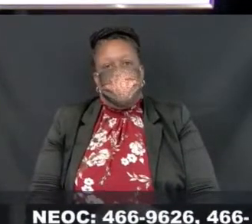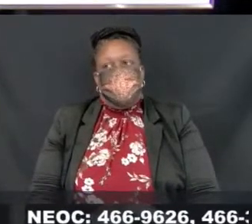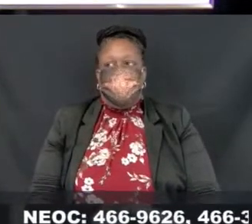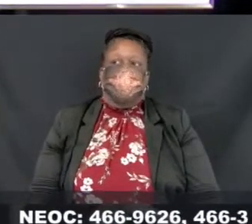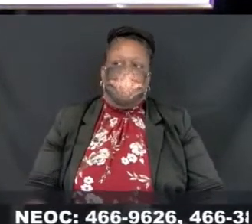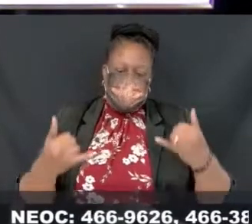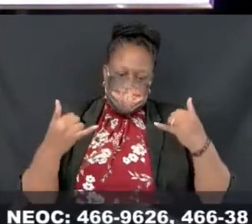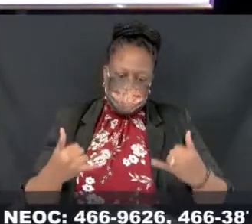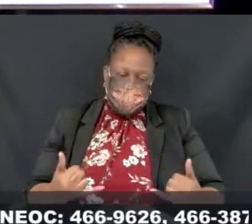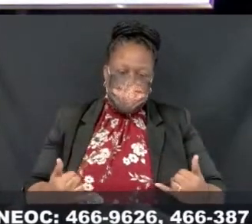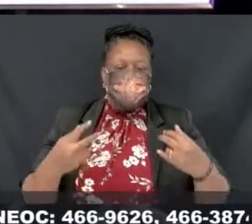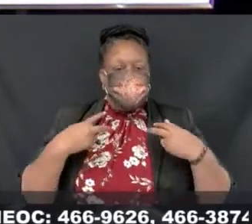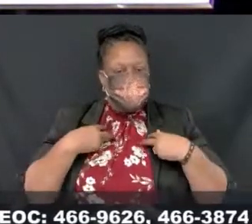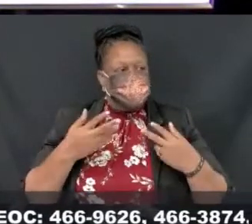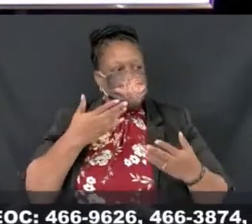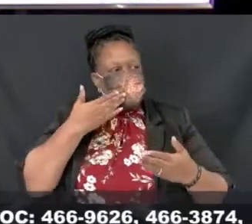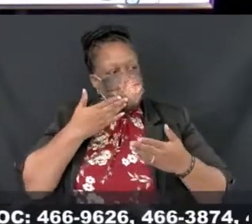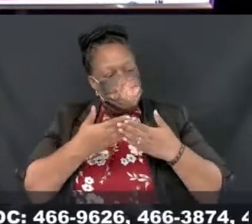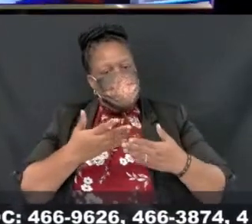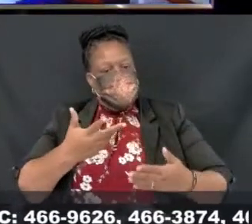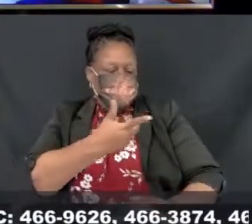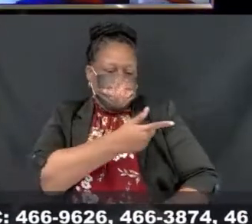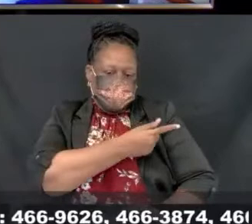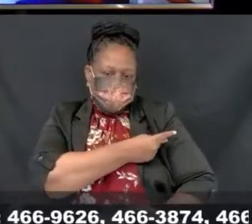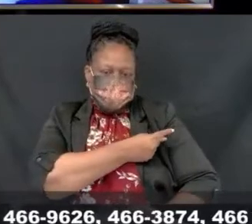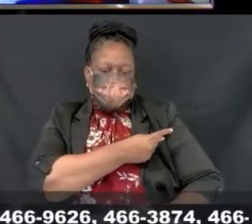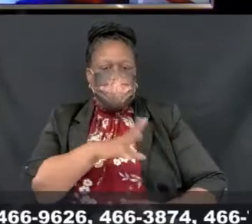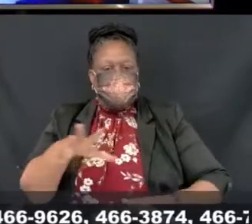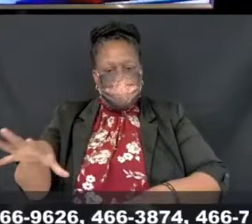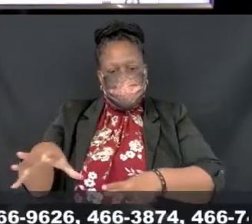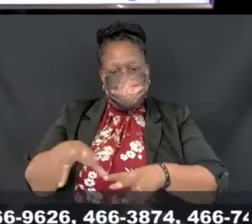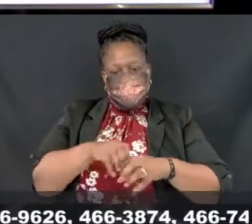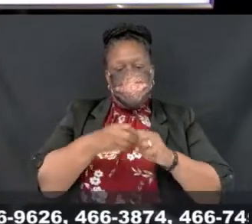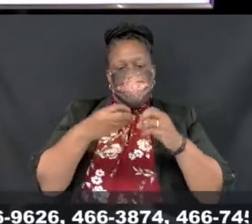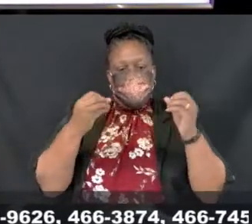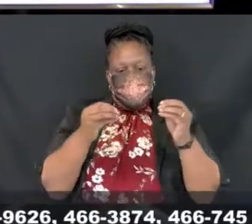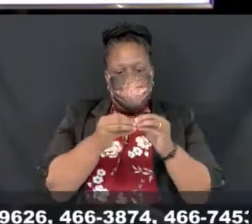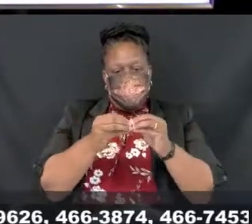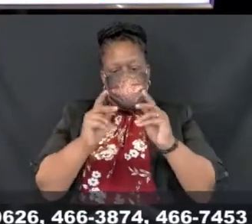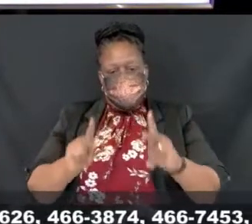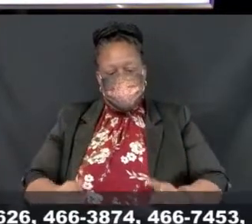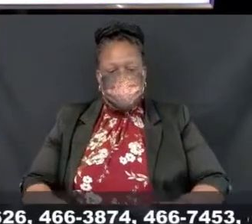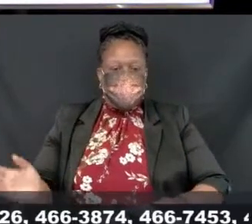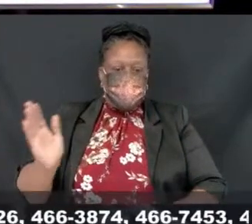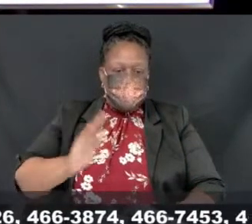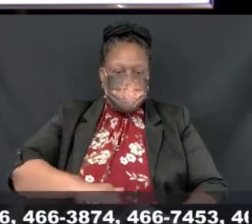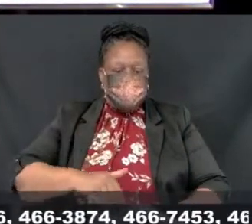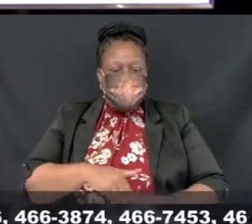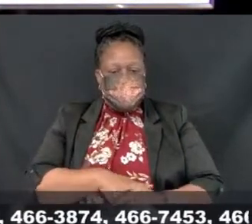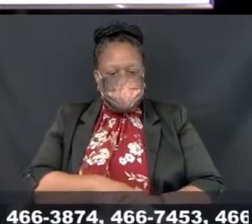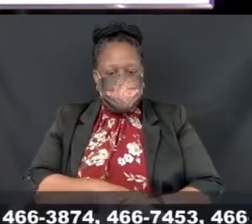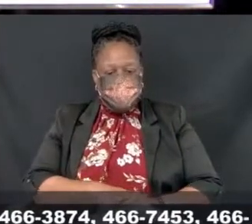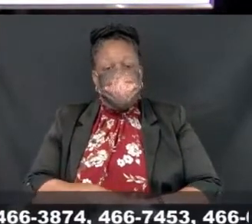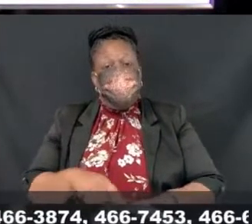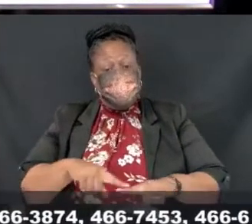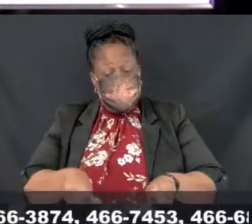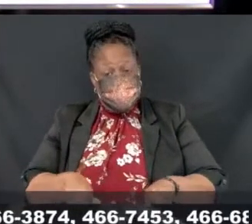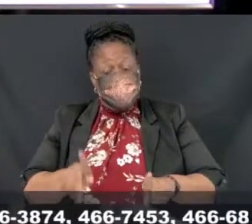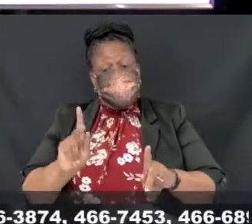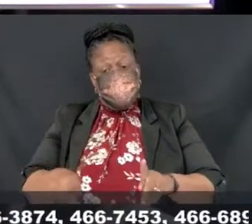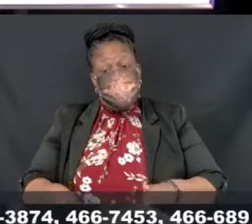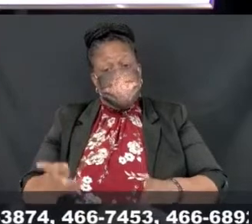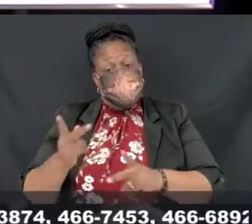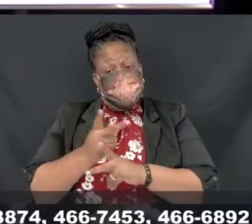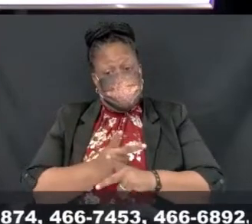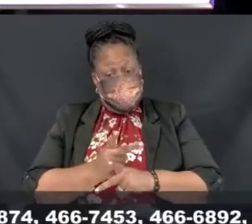immunity through vaccination and infection to absorb more risk and move forward boldly but safely. I must hasten to